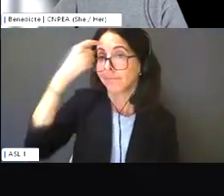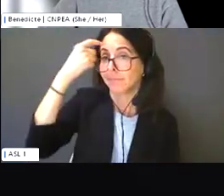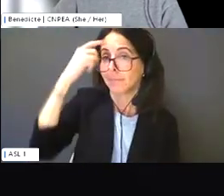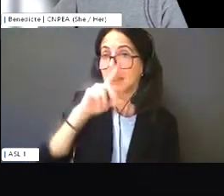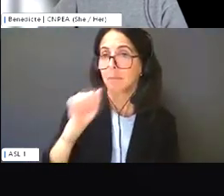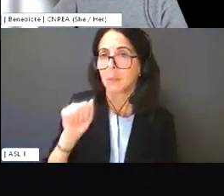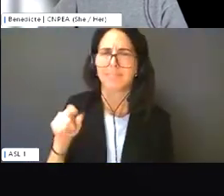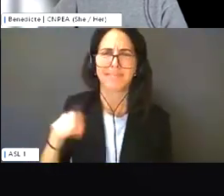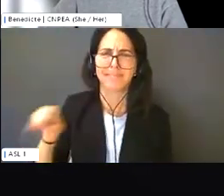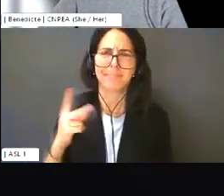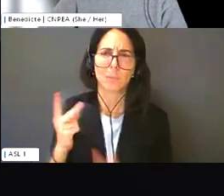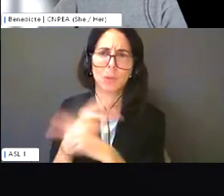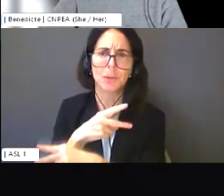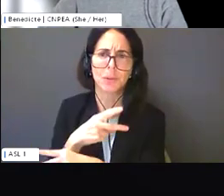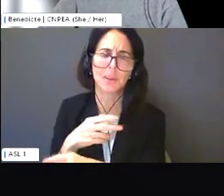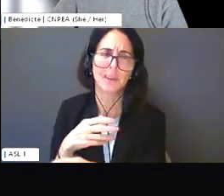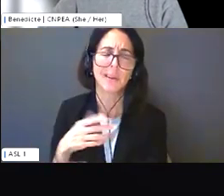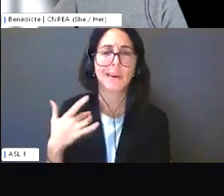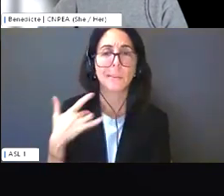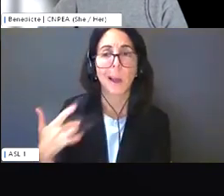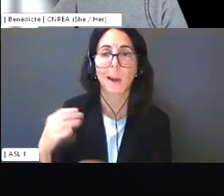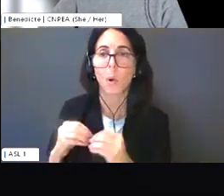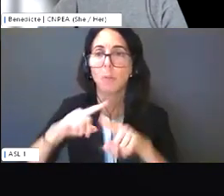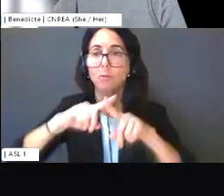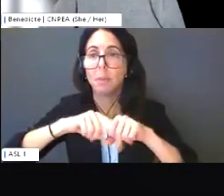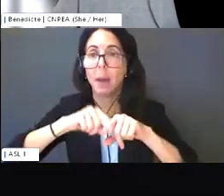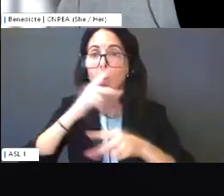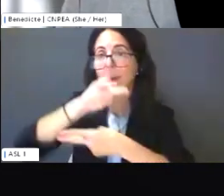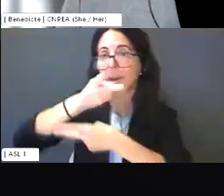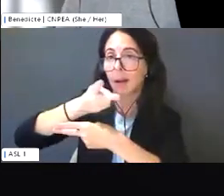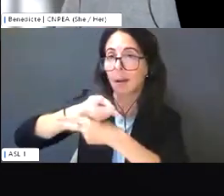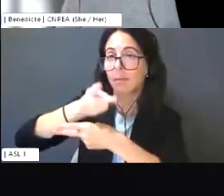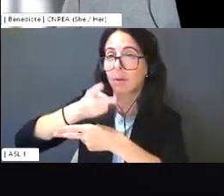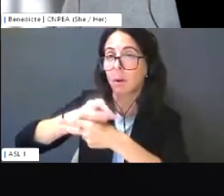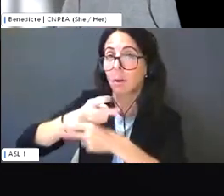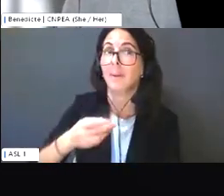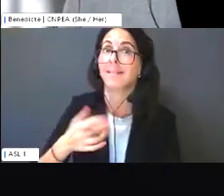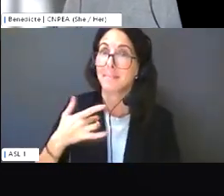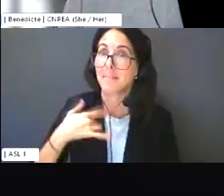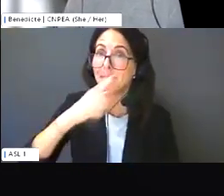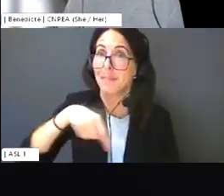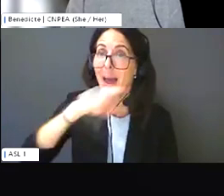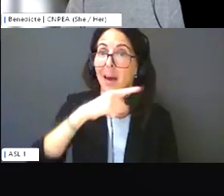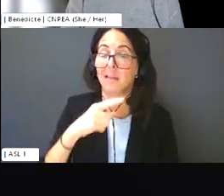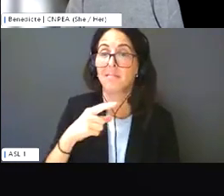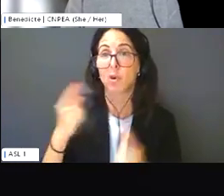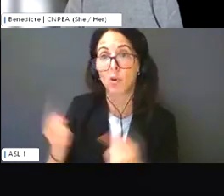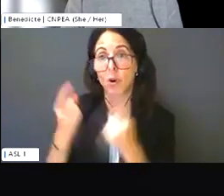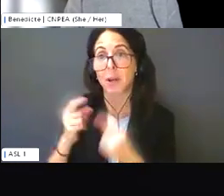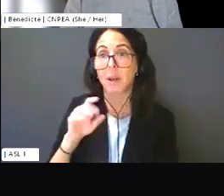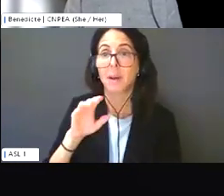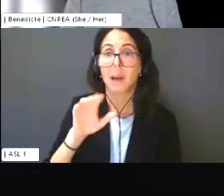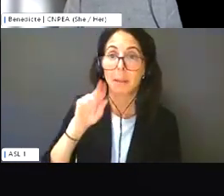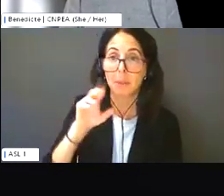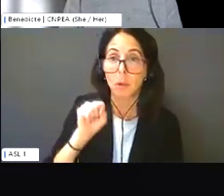disabilities. They are likely more dependent on caregivers, who's often the abusers, so more socially